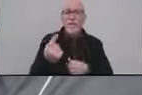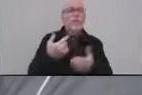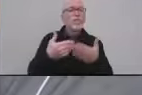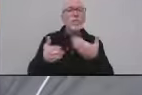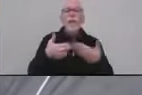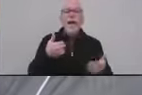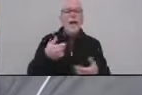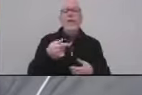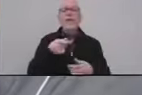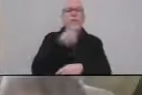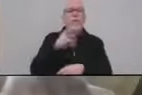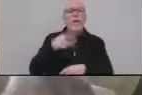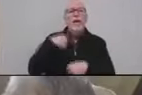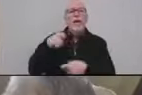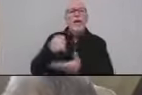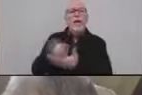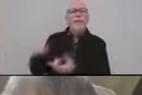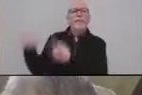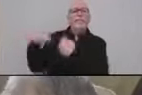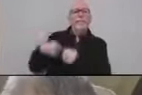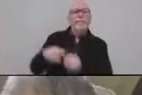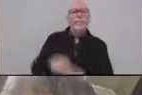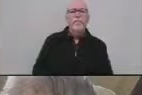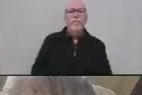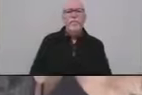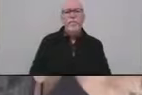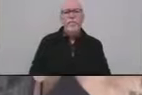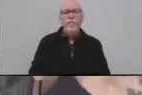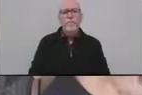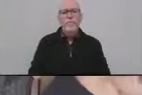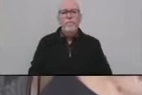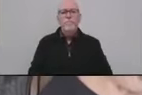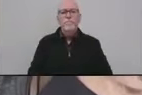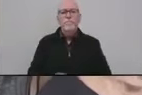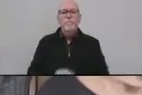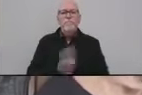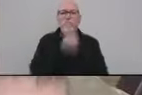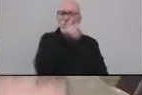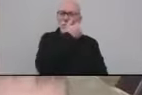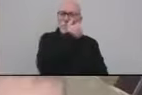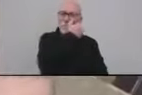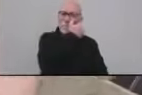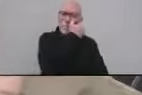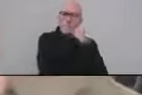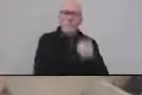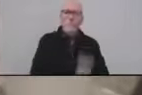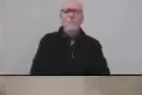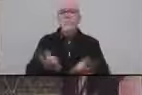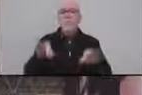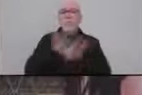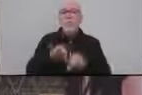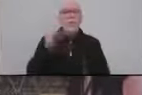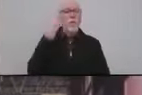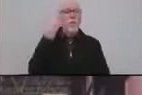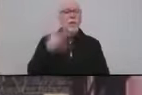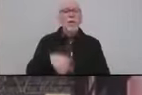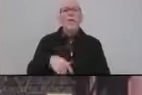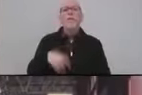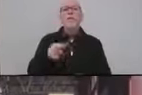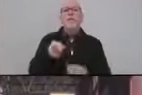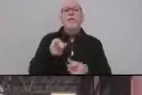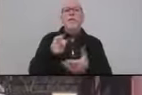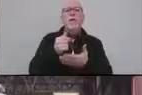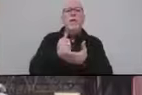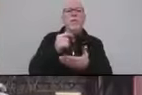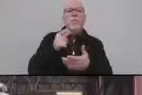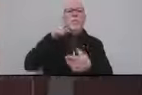local area agency on aging. The agency will add them to a cloud-based portal, and when vaccine becomes available, that vaccine will